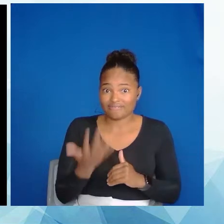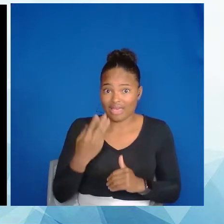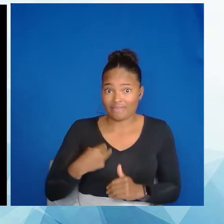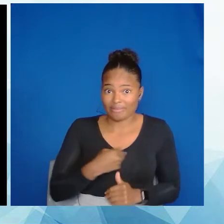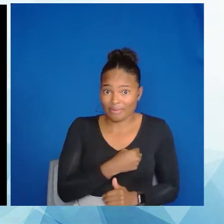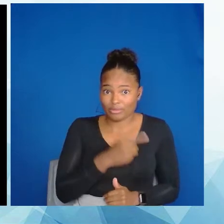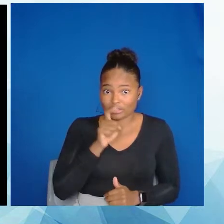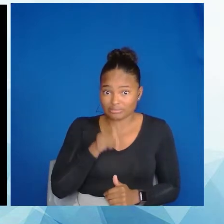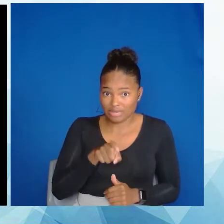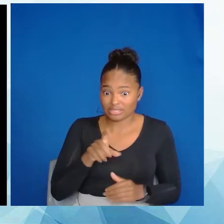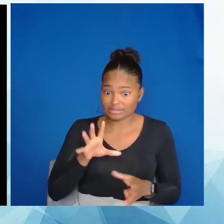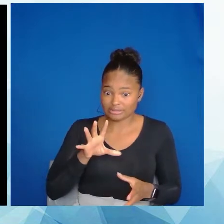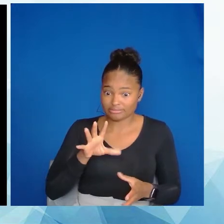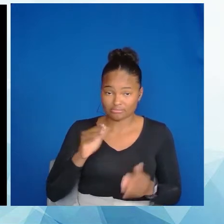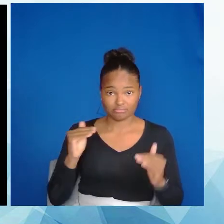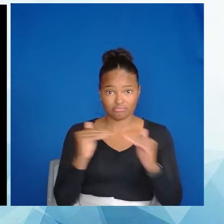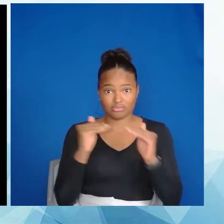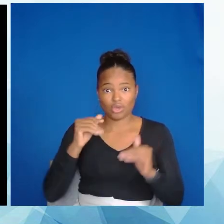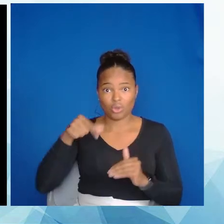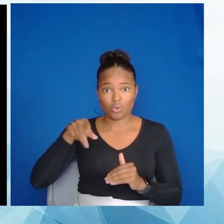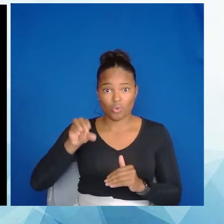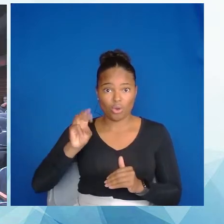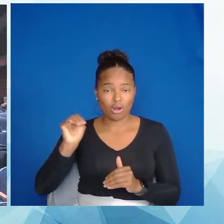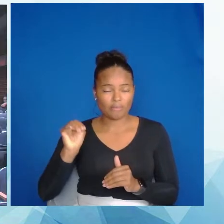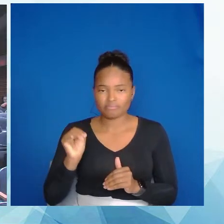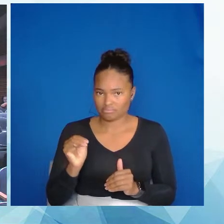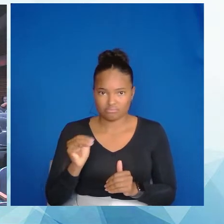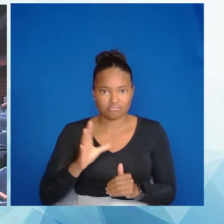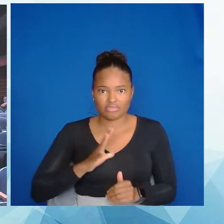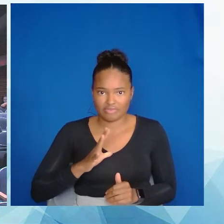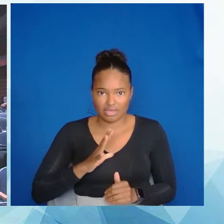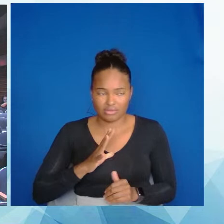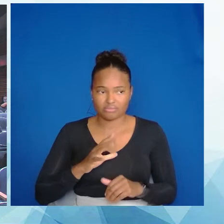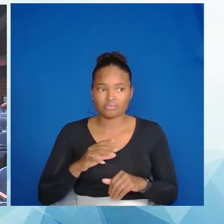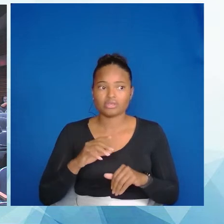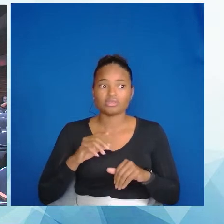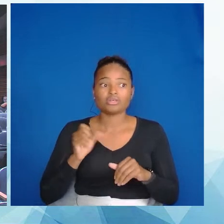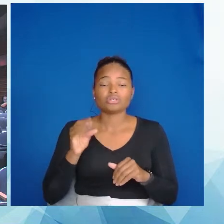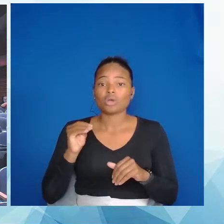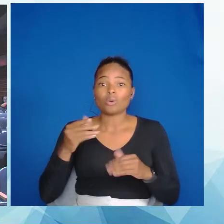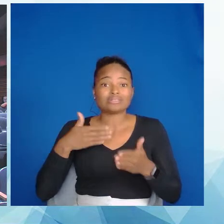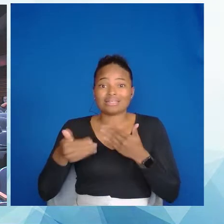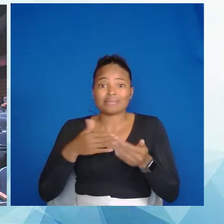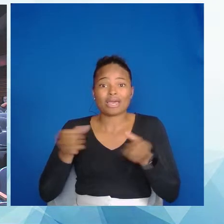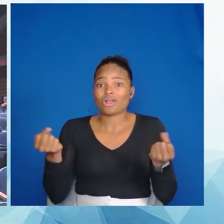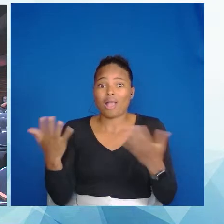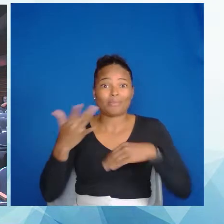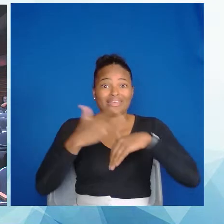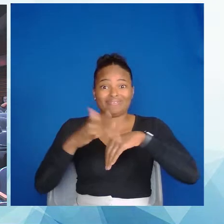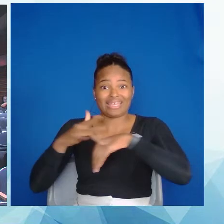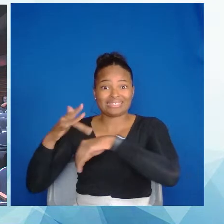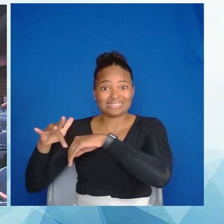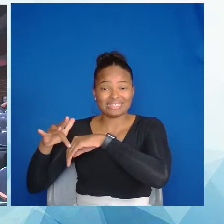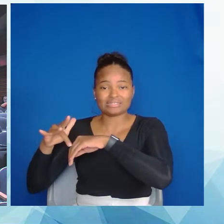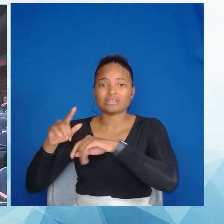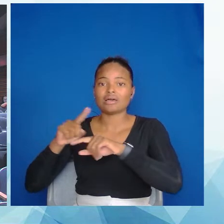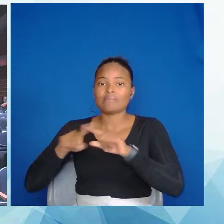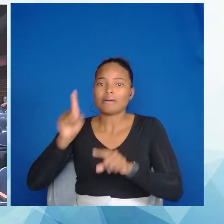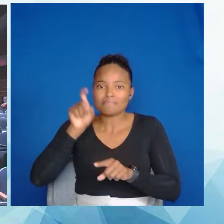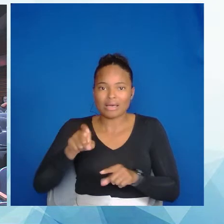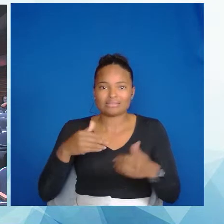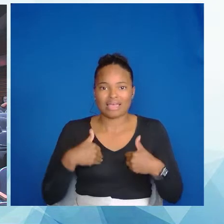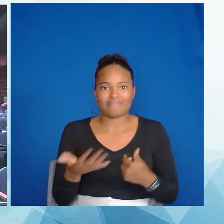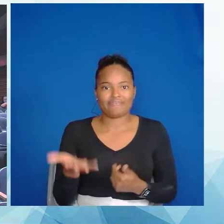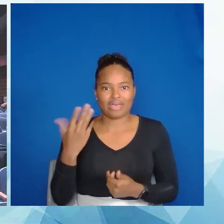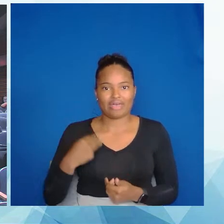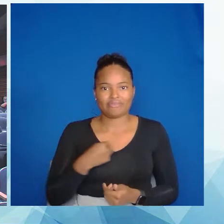a quorum, so it does not matter how many vacant seats you might have. You always have to have 5 members of the board